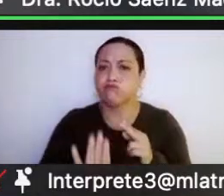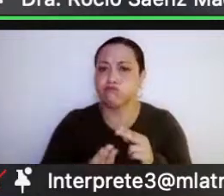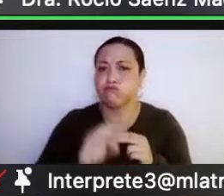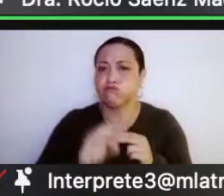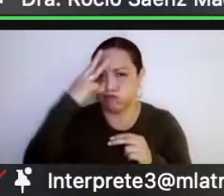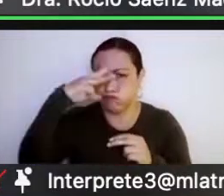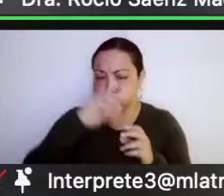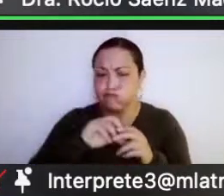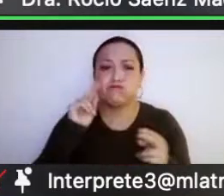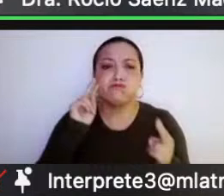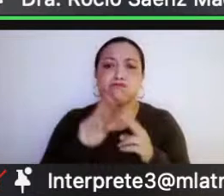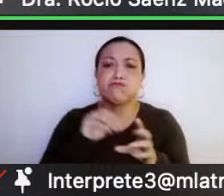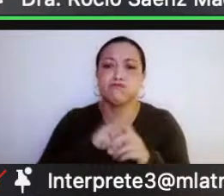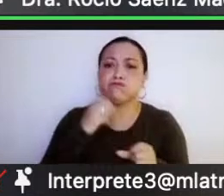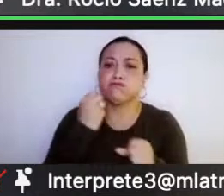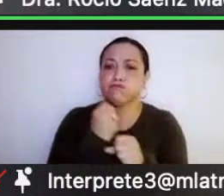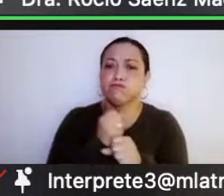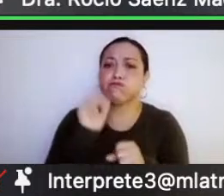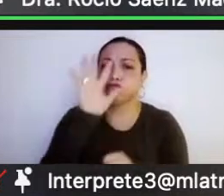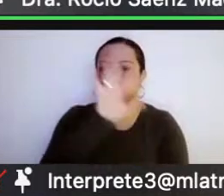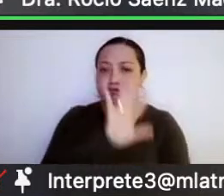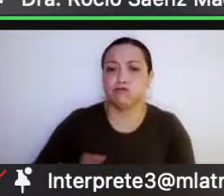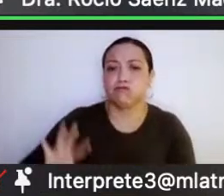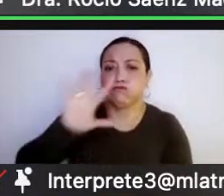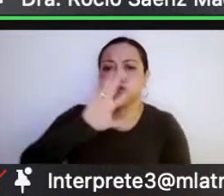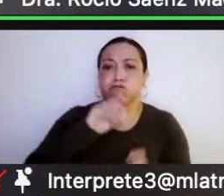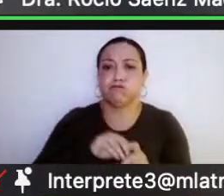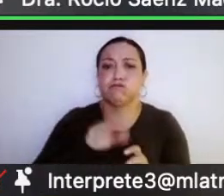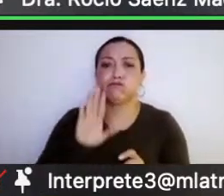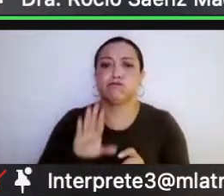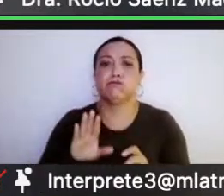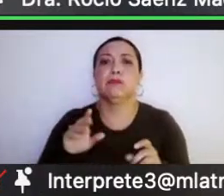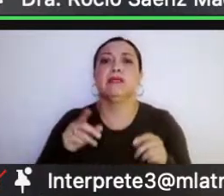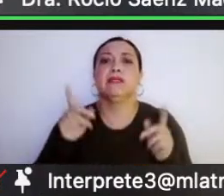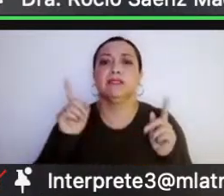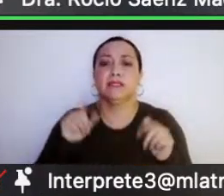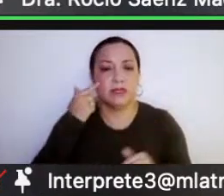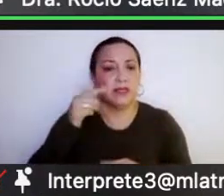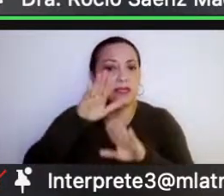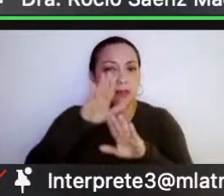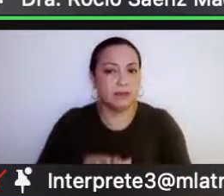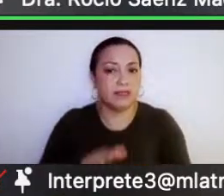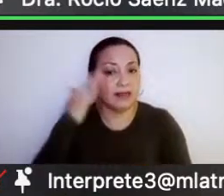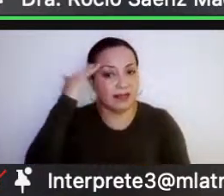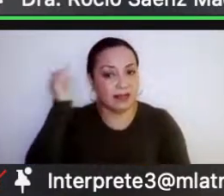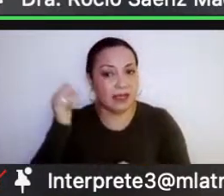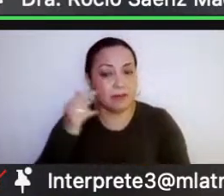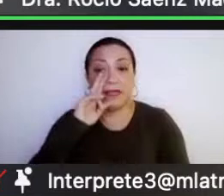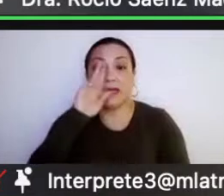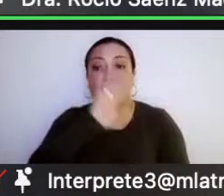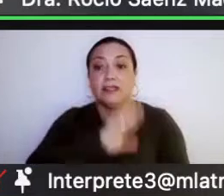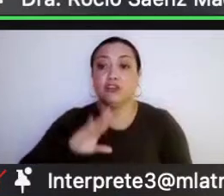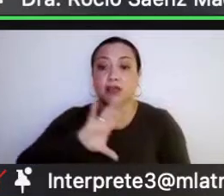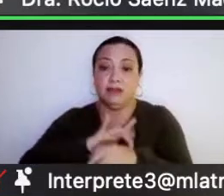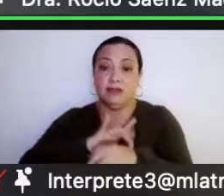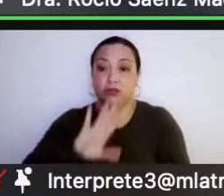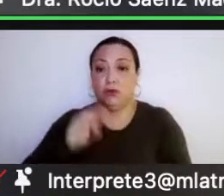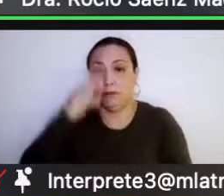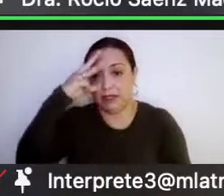country for his work in the region, and he represents and is in the Academy of Medicine in